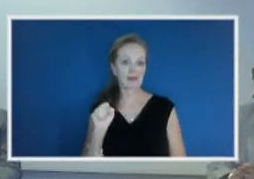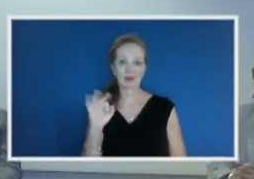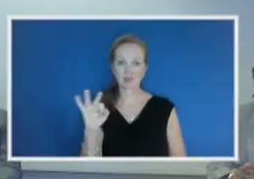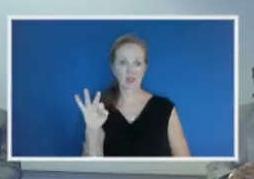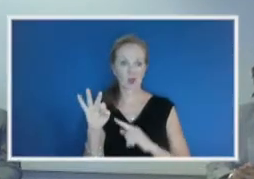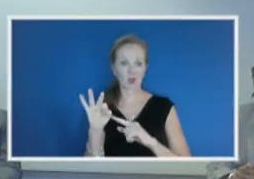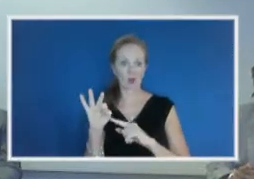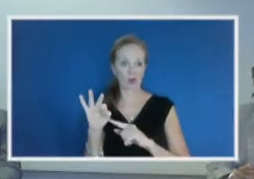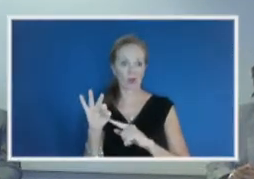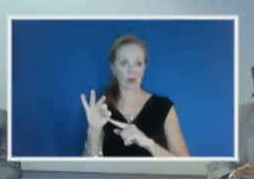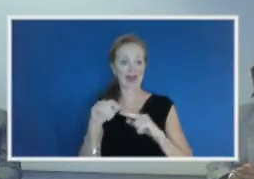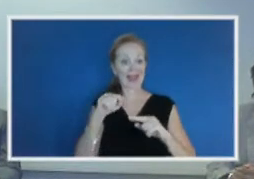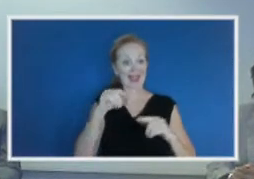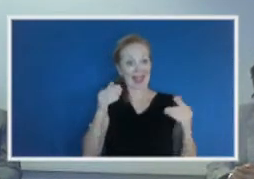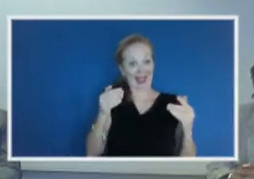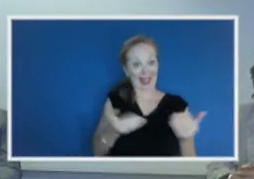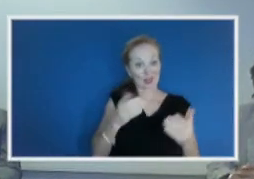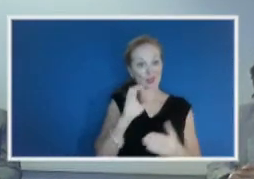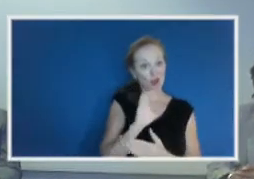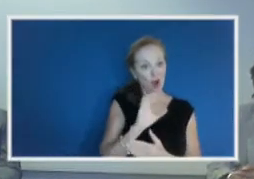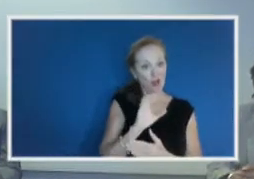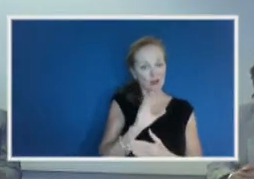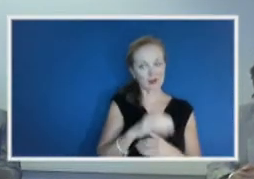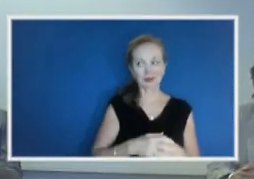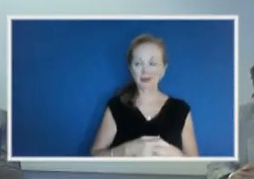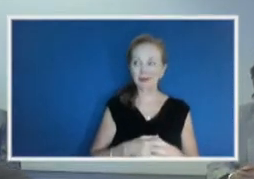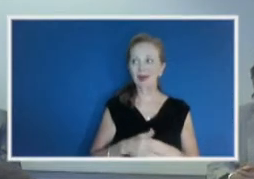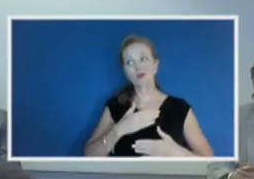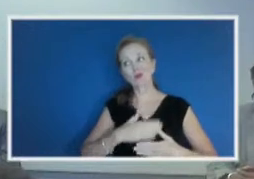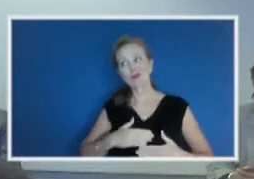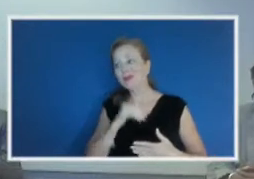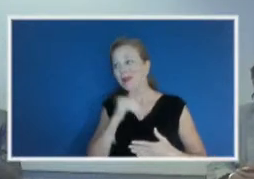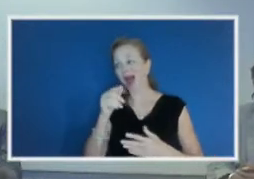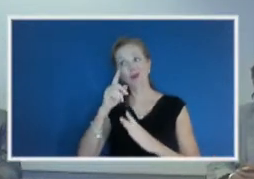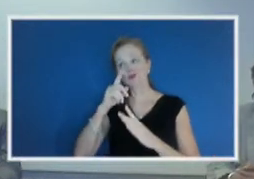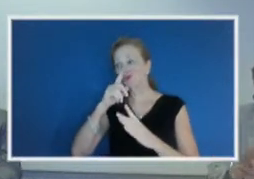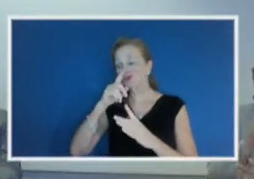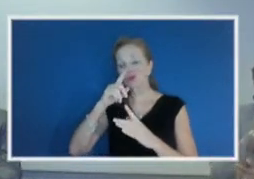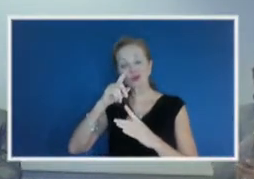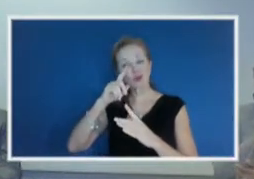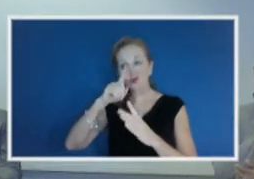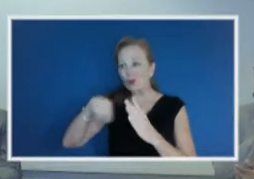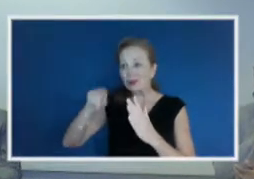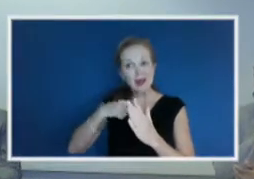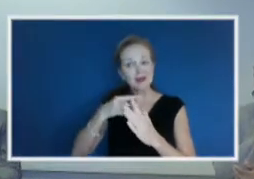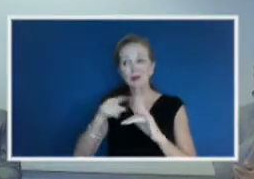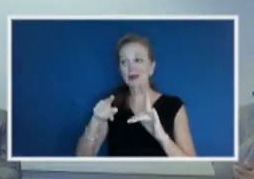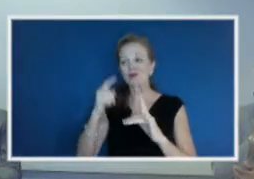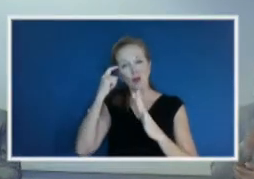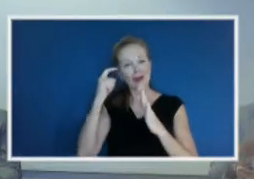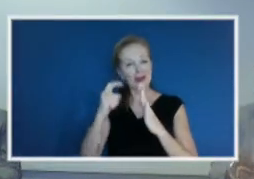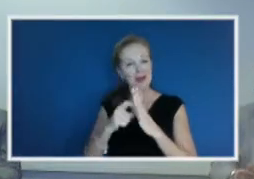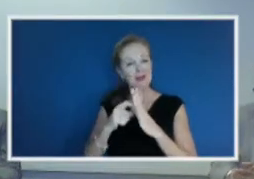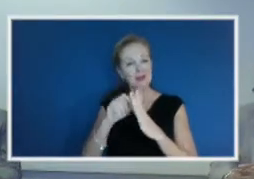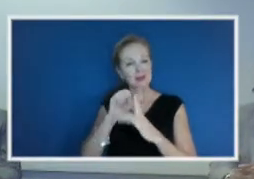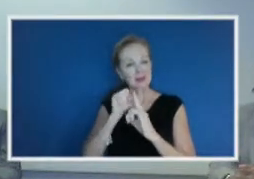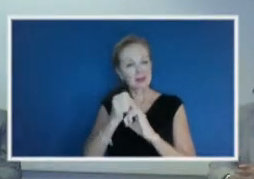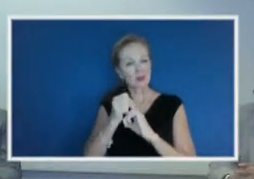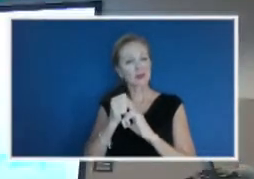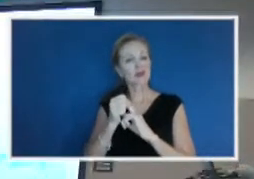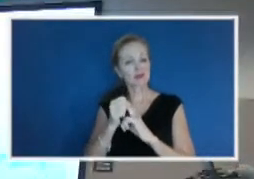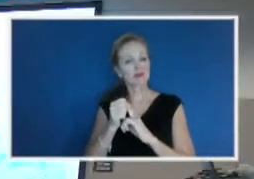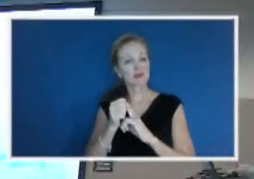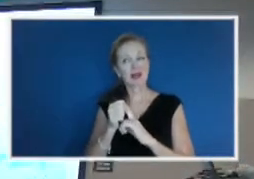address. Really appreciate everything you're doing. I'm not criticizing anybody, but just recognize the situation we're in. Thank you.